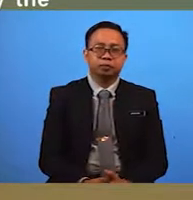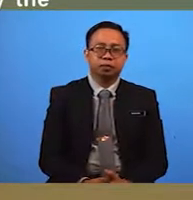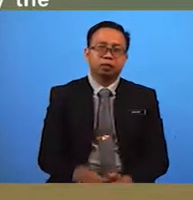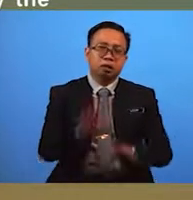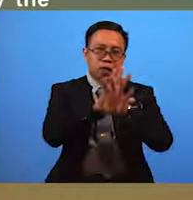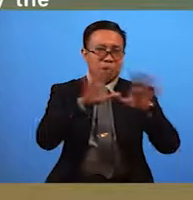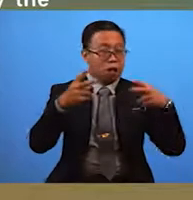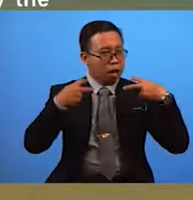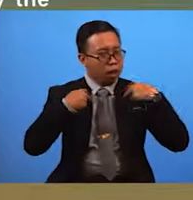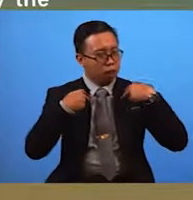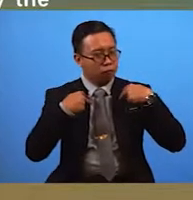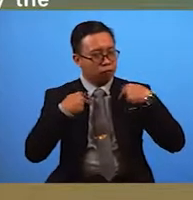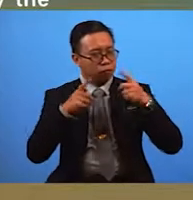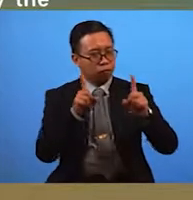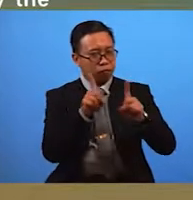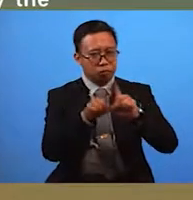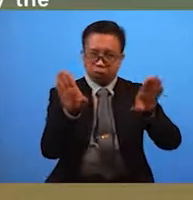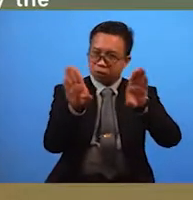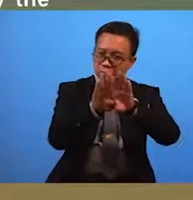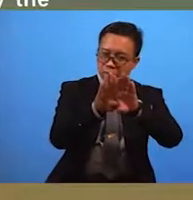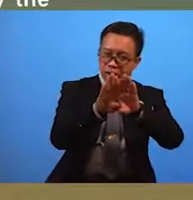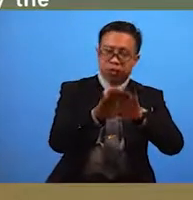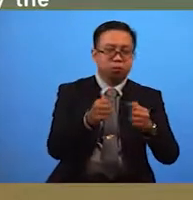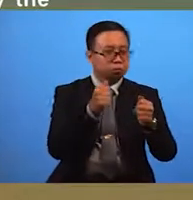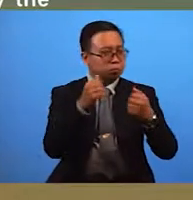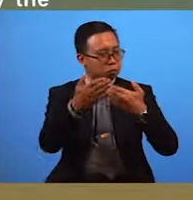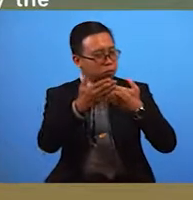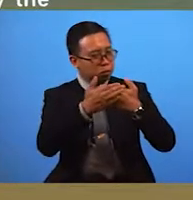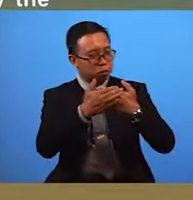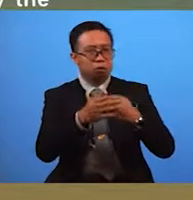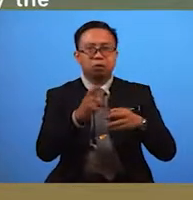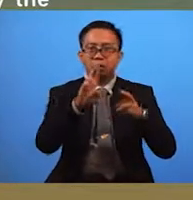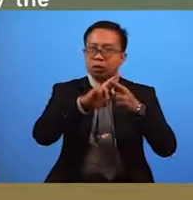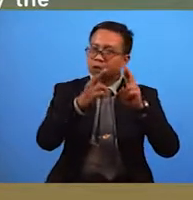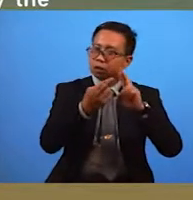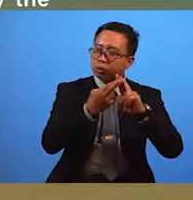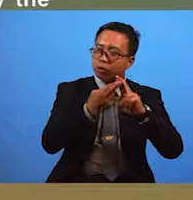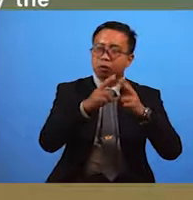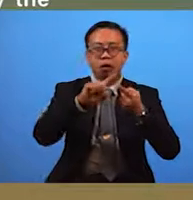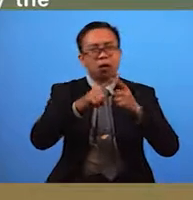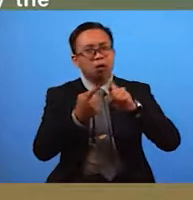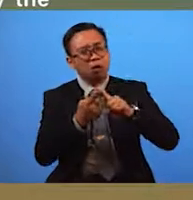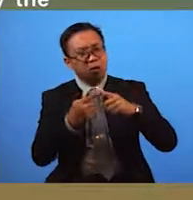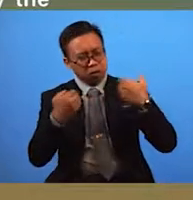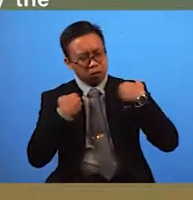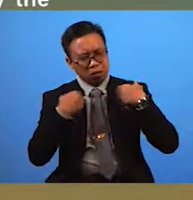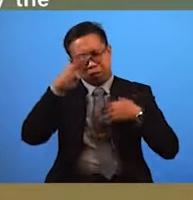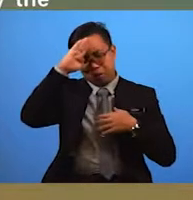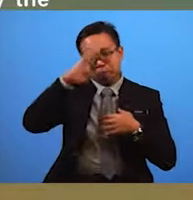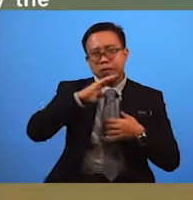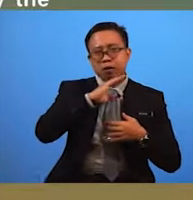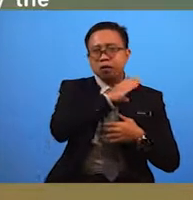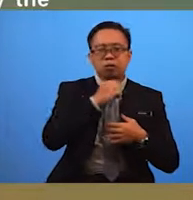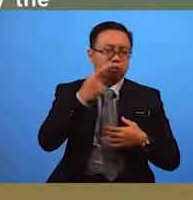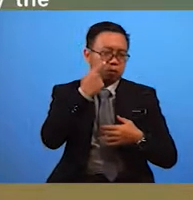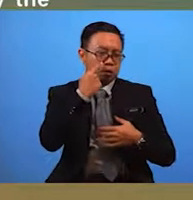Do not have close contact with any friend or relative whom you know are having fever or